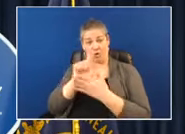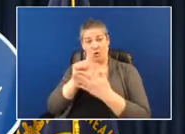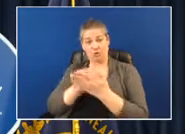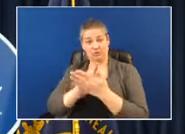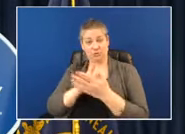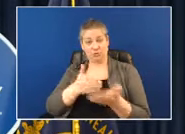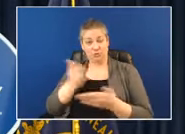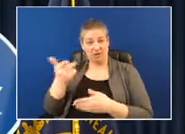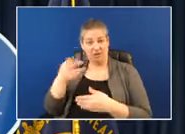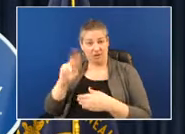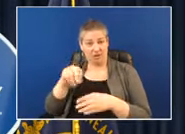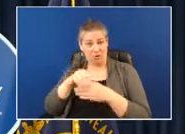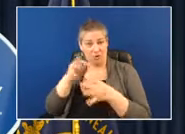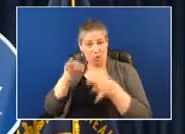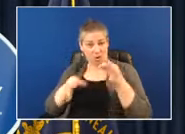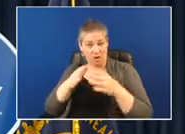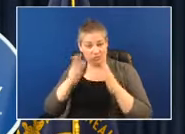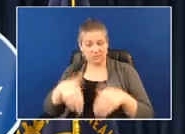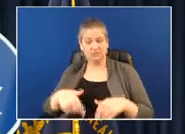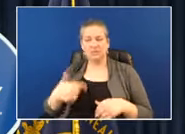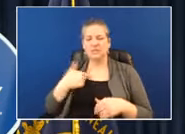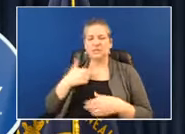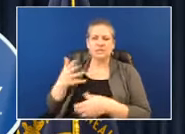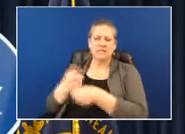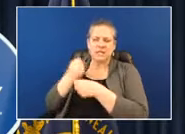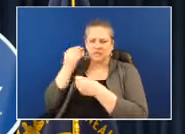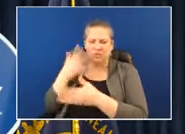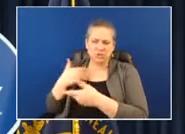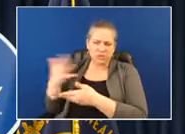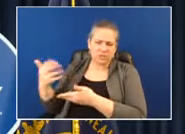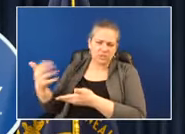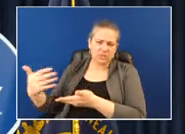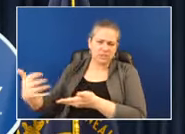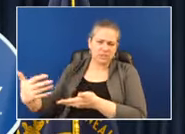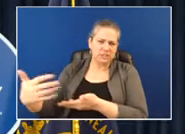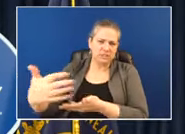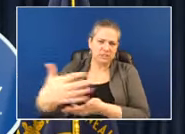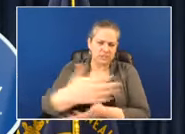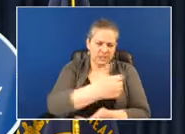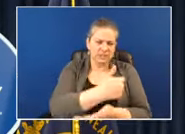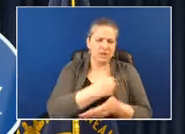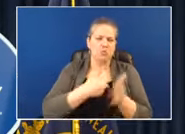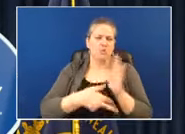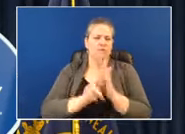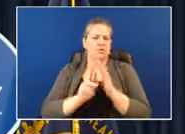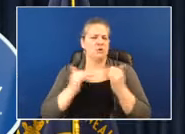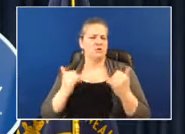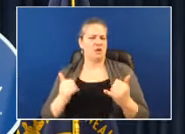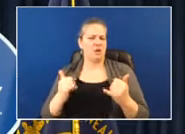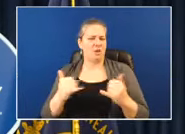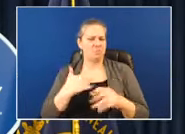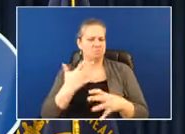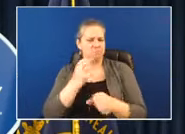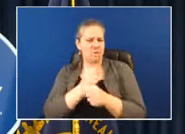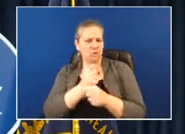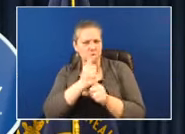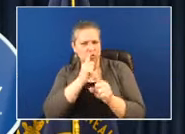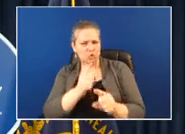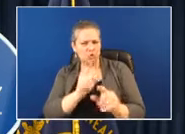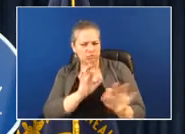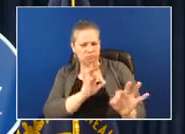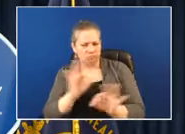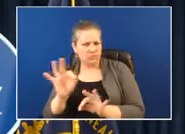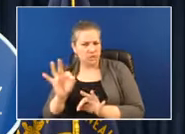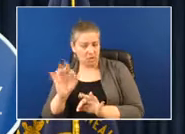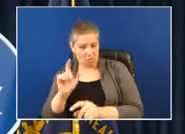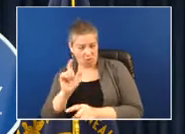from Sheriff's Association, from prosecutors and others. I'm reviewing that. I want to make sure that our law enforcement and